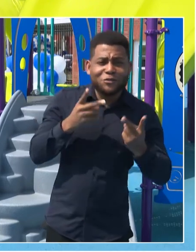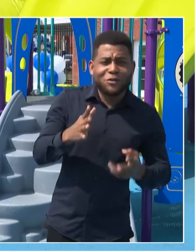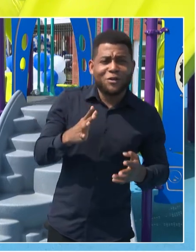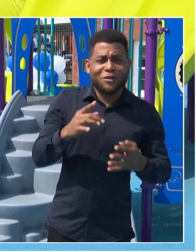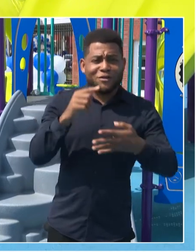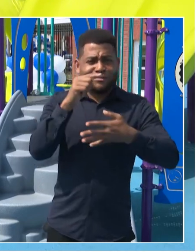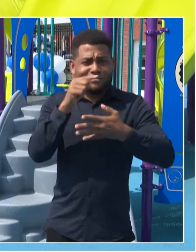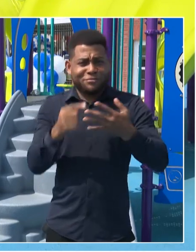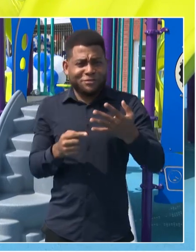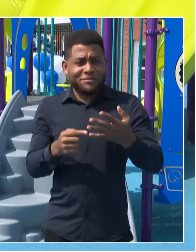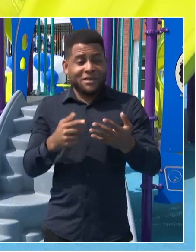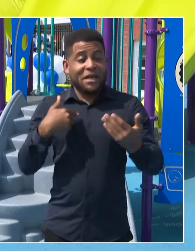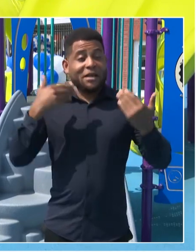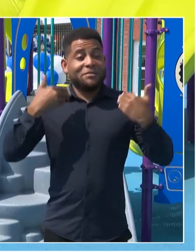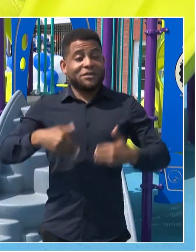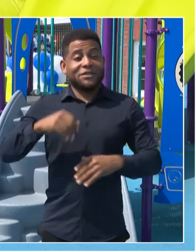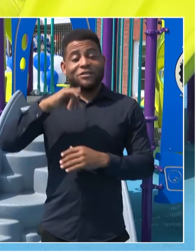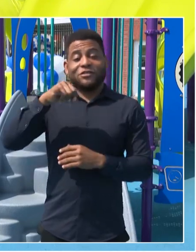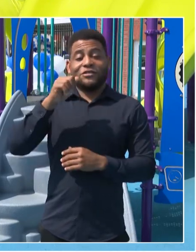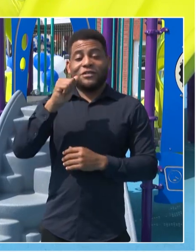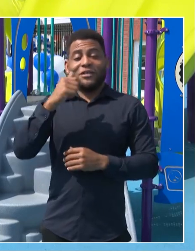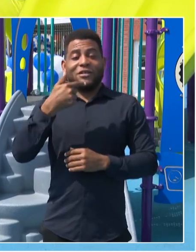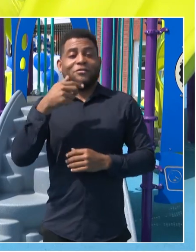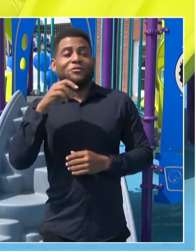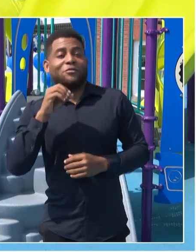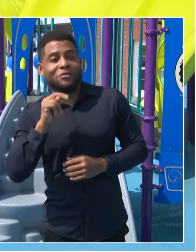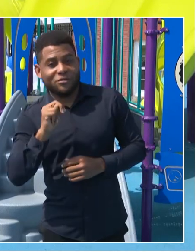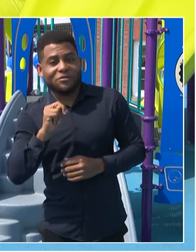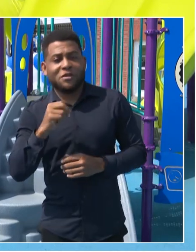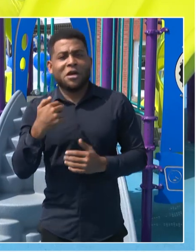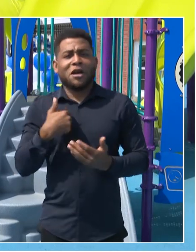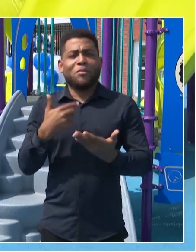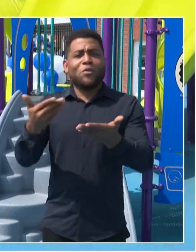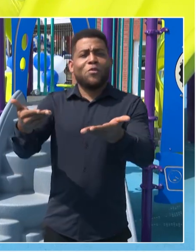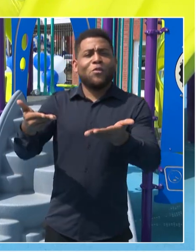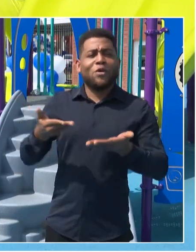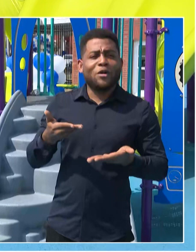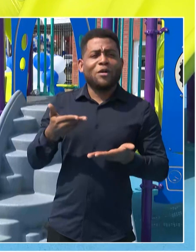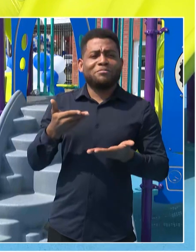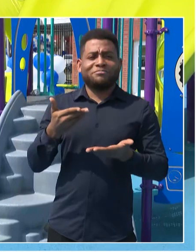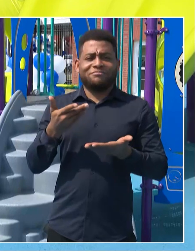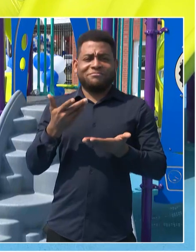family, we welcome you to help kick off our